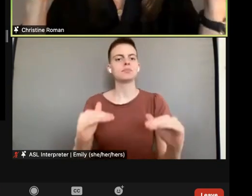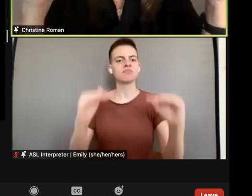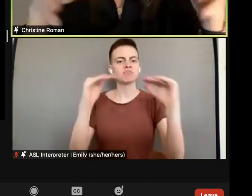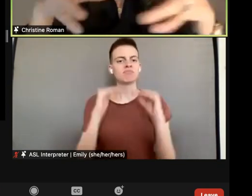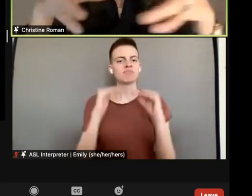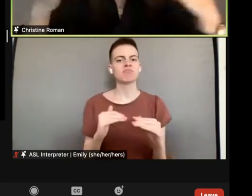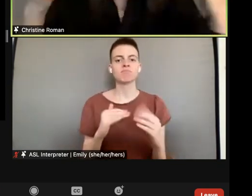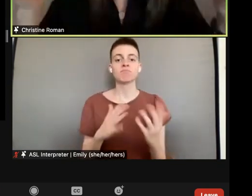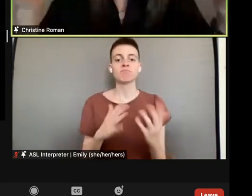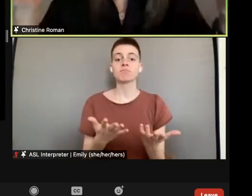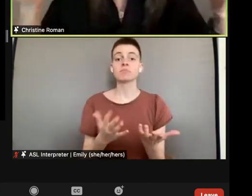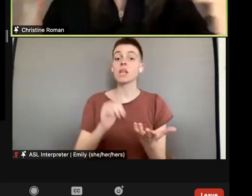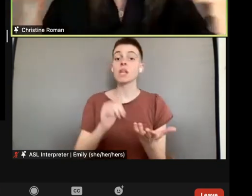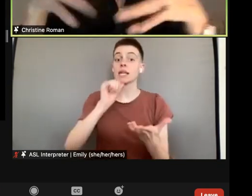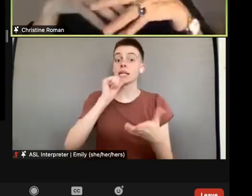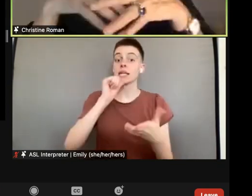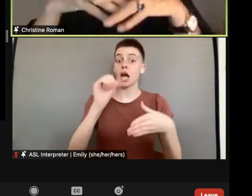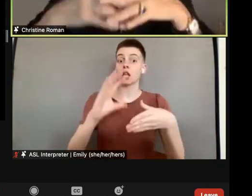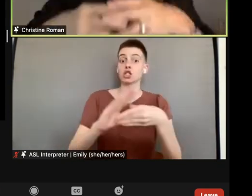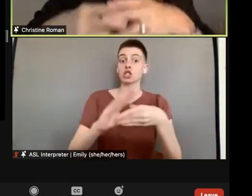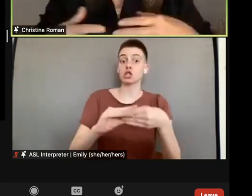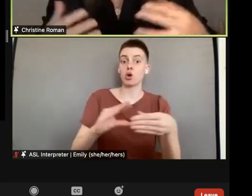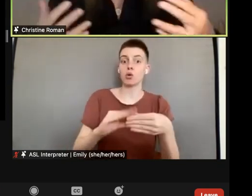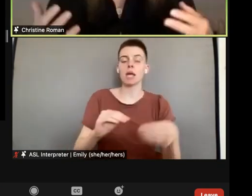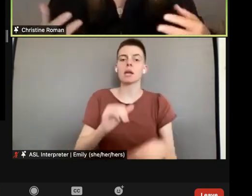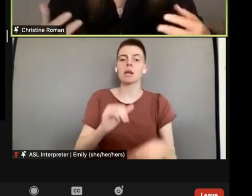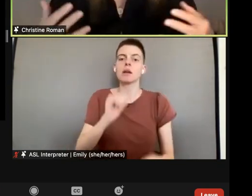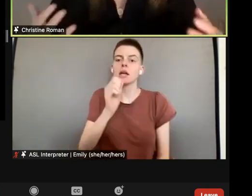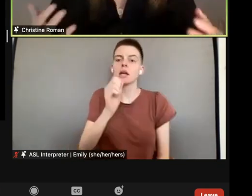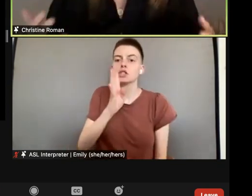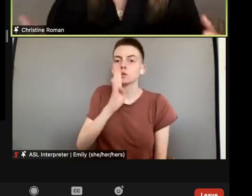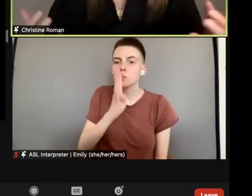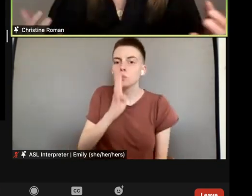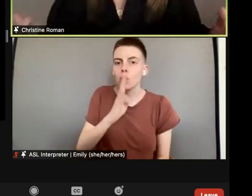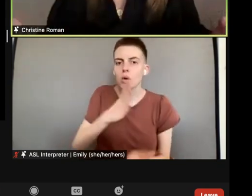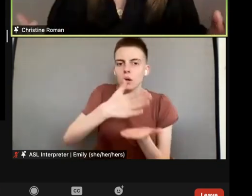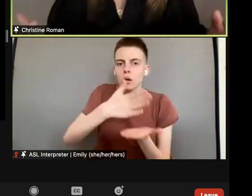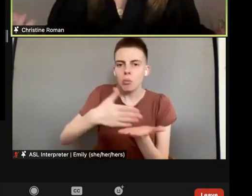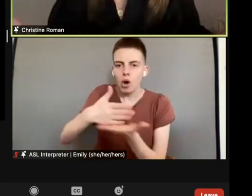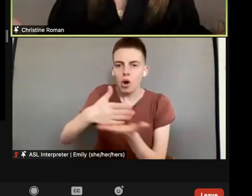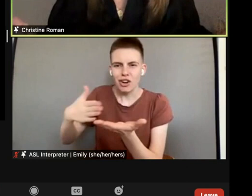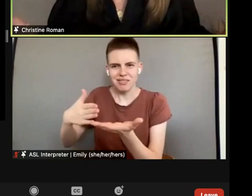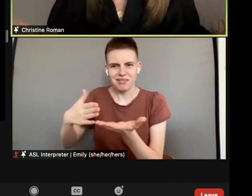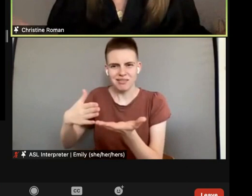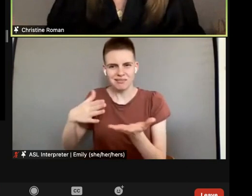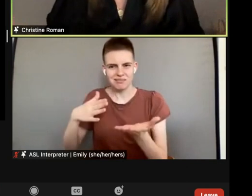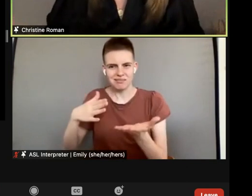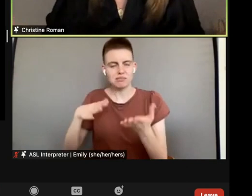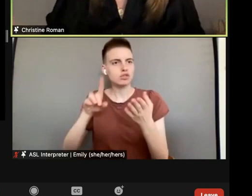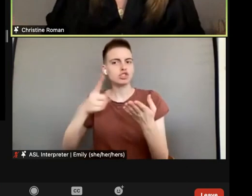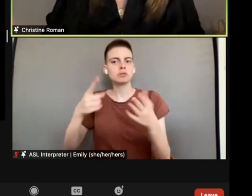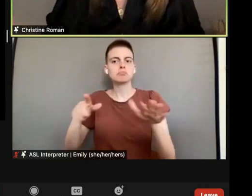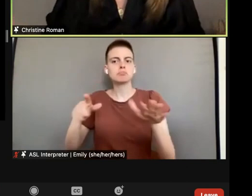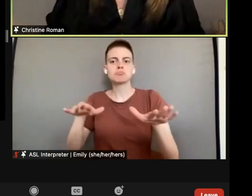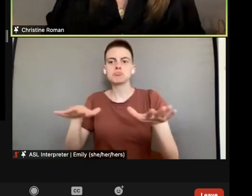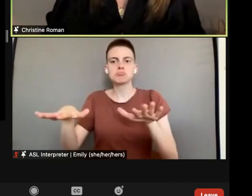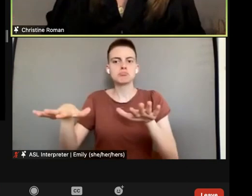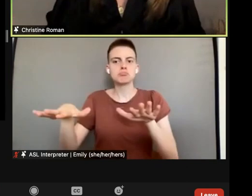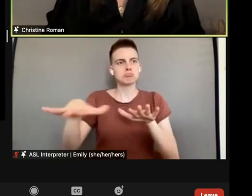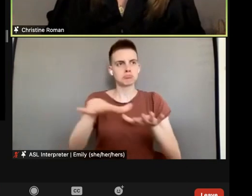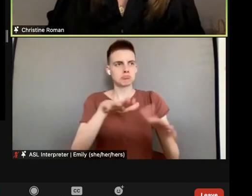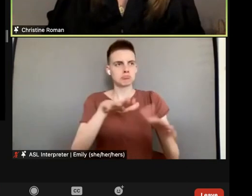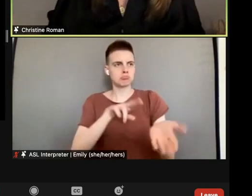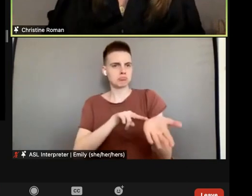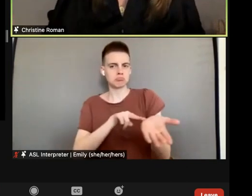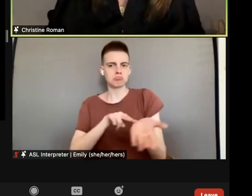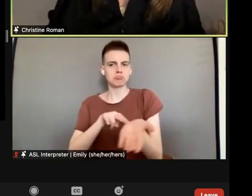culture. This is our culture. These are our standard ways of behaving.